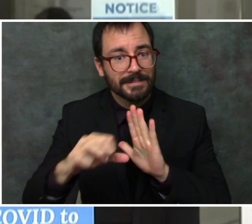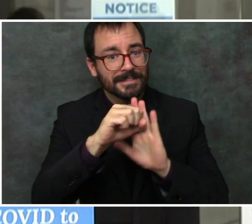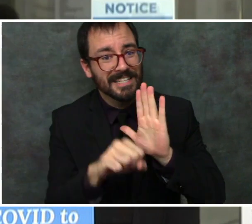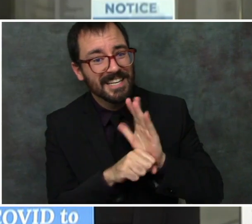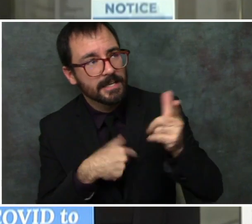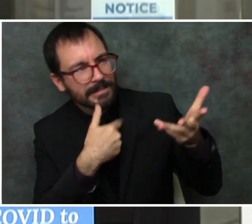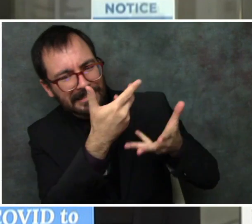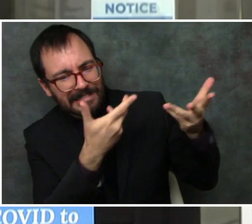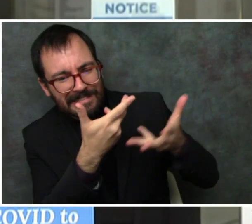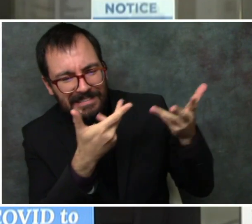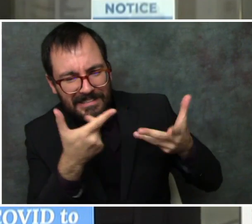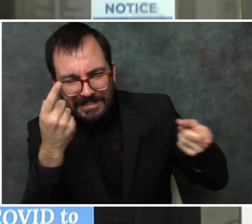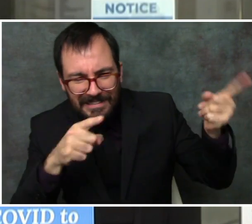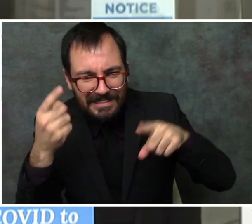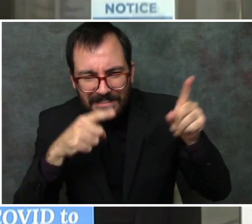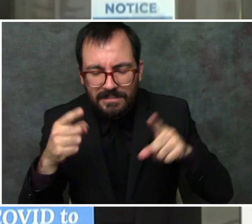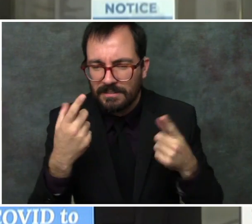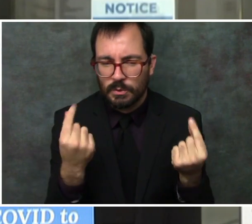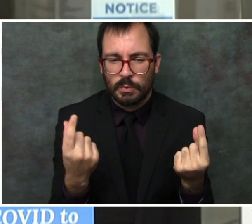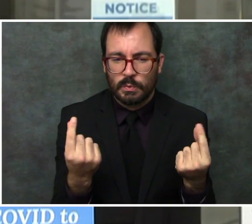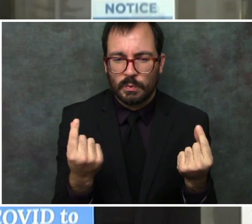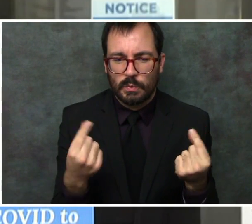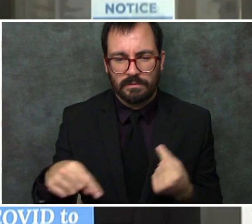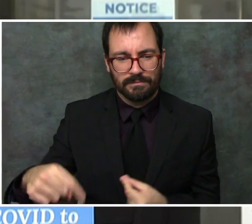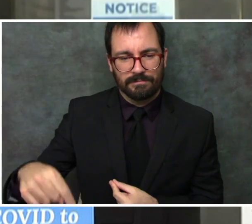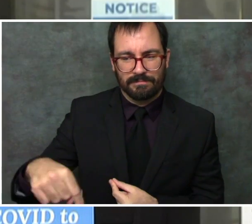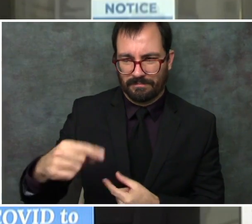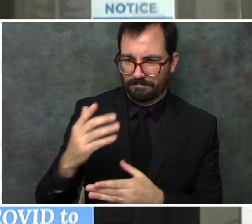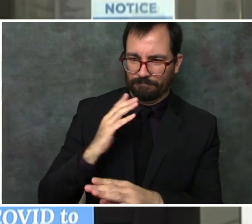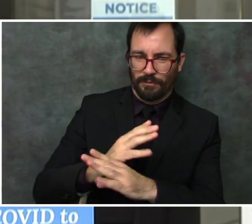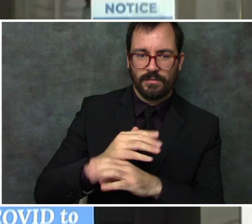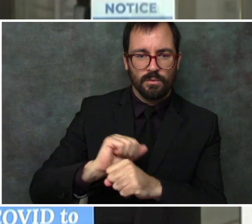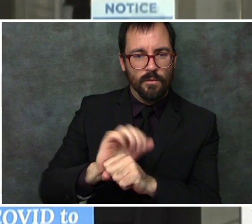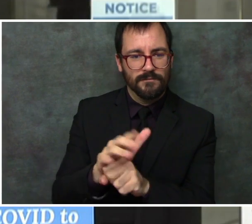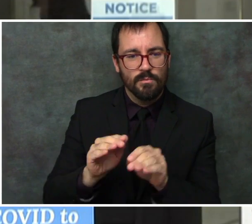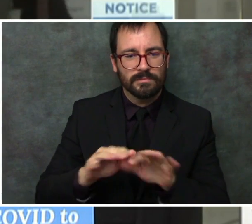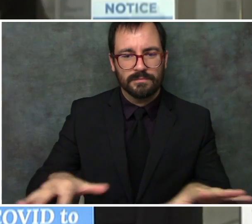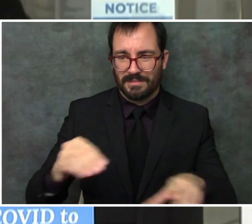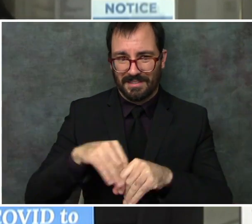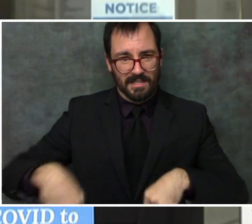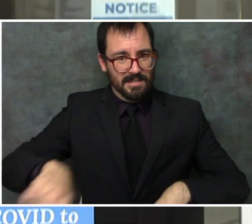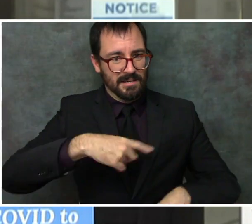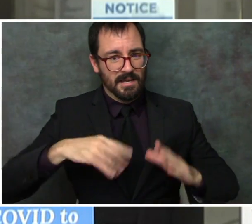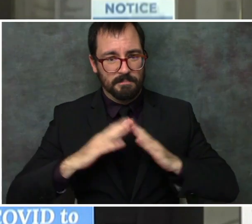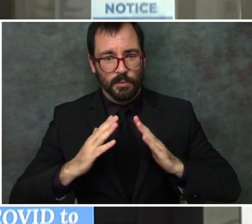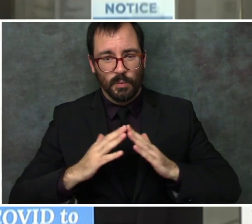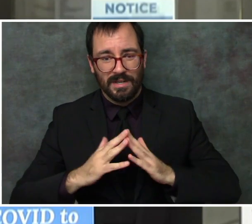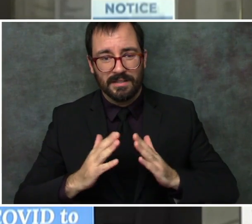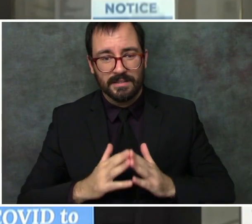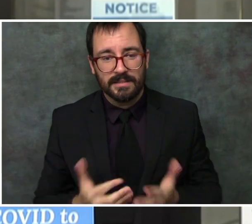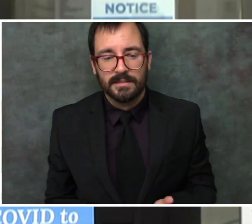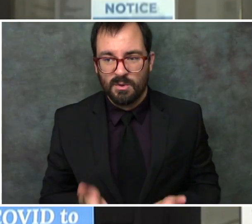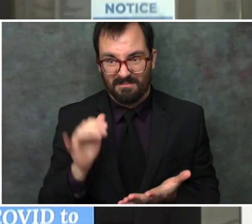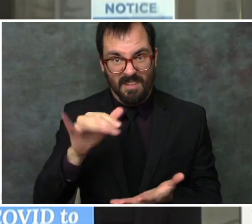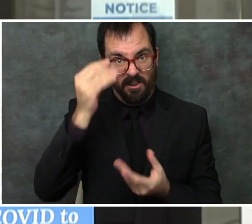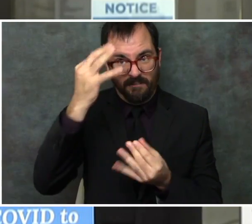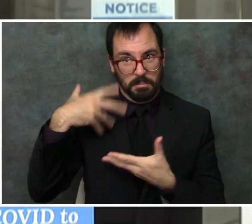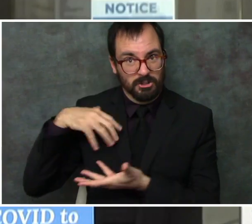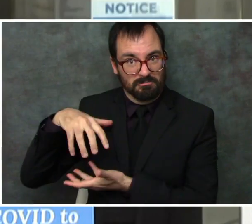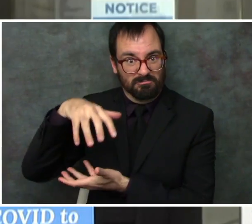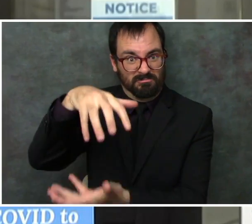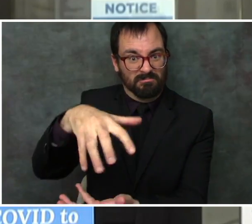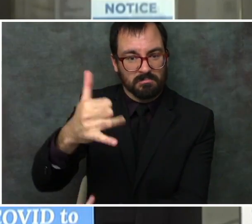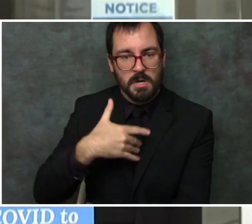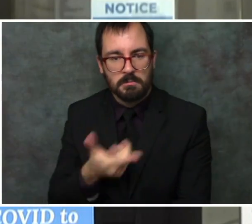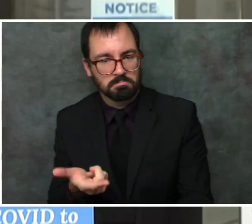for and what decisions need to be made in reference to the COVID spread in the community. Given that information, I'll turn it back to the mayor to tell us a little